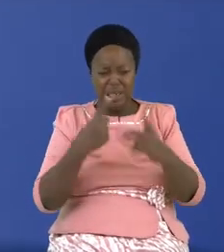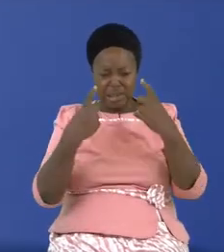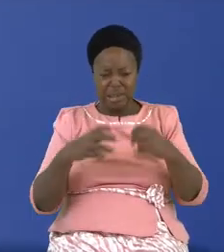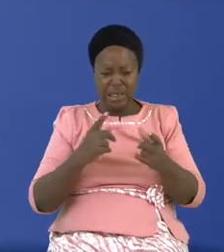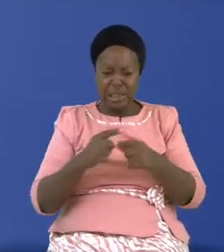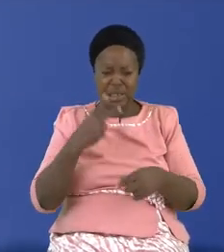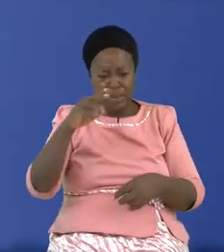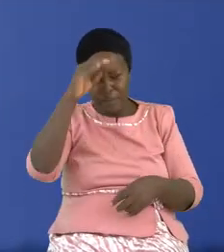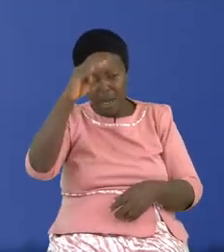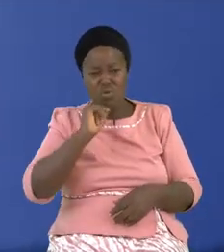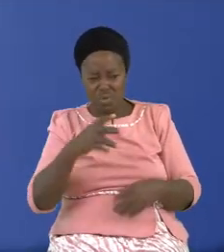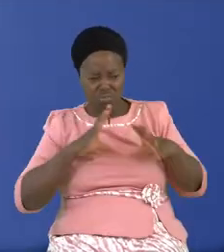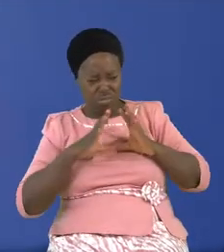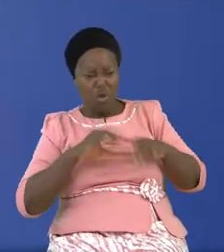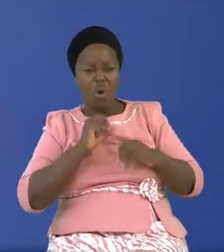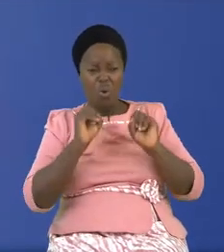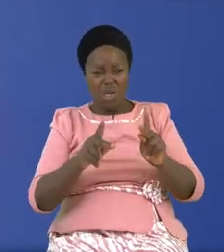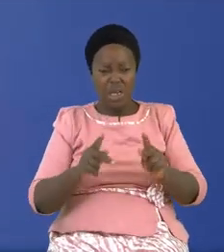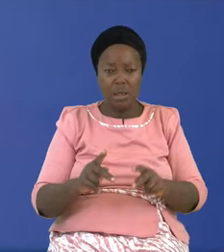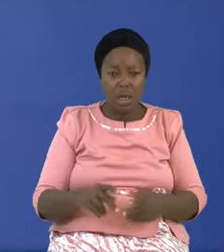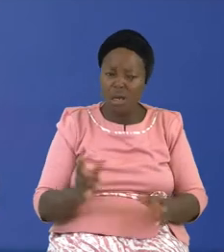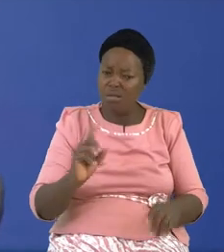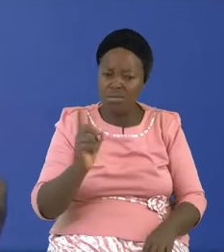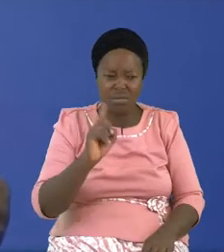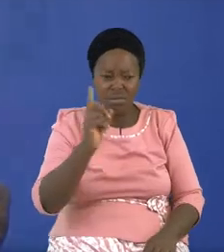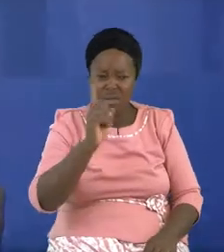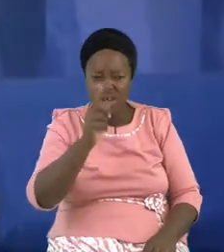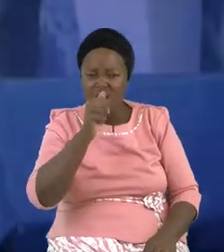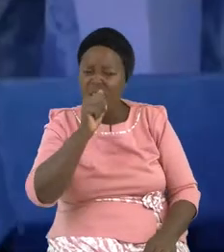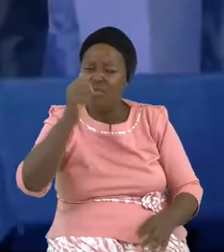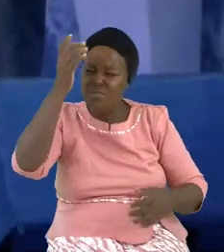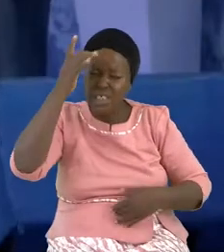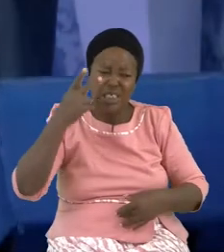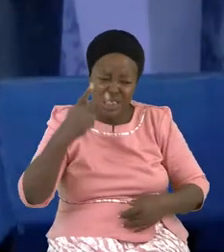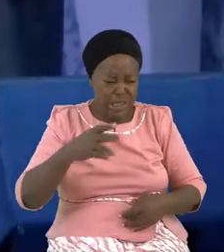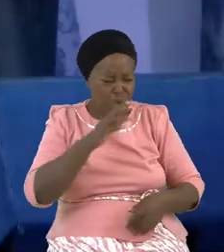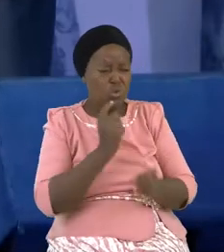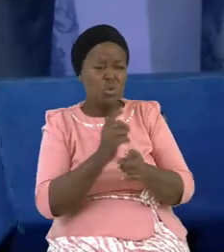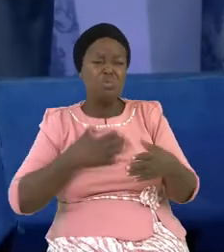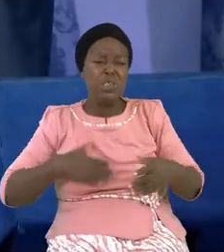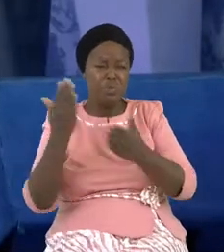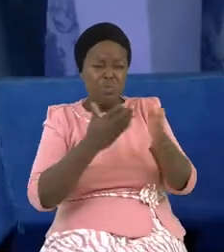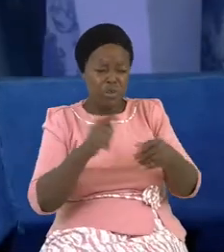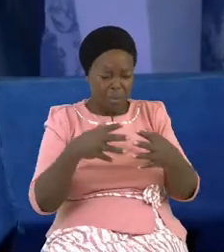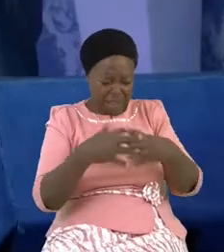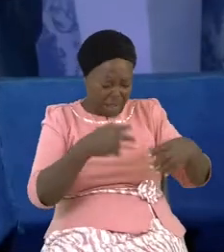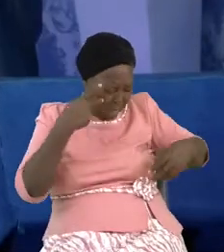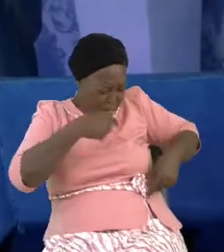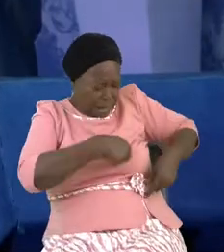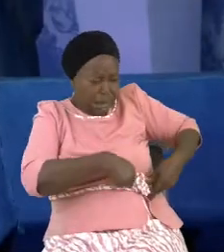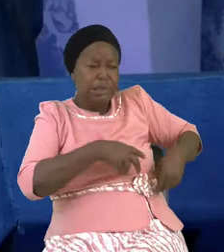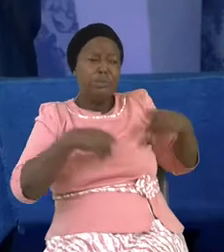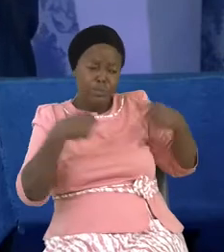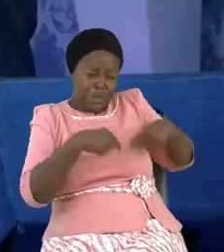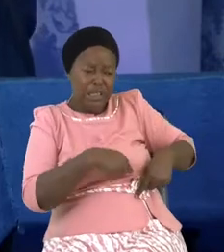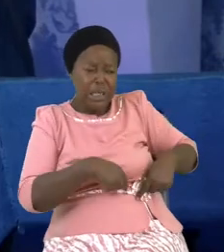fine. I said, doctor, I'm not fine. Look at the pain here. Let your machine detect that. He said, my machine cannot detect anything. The